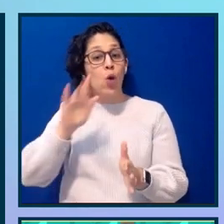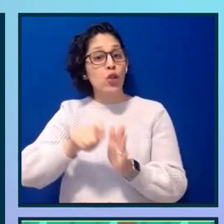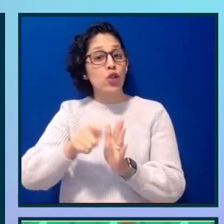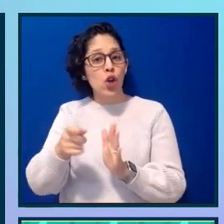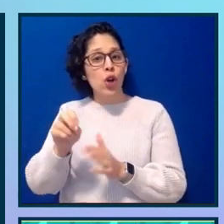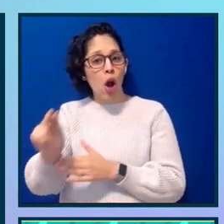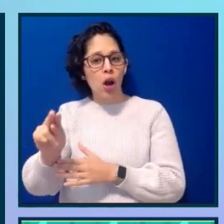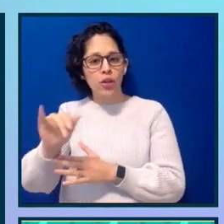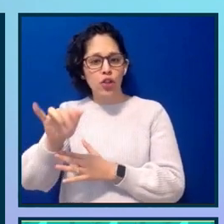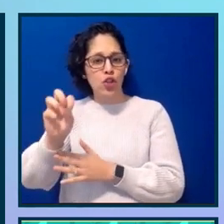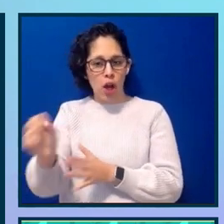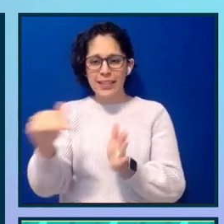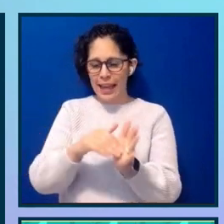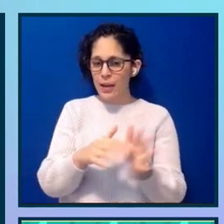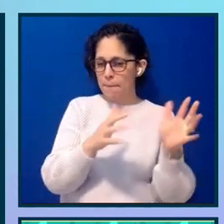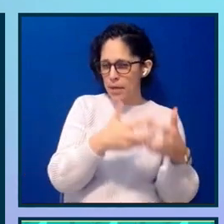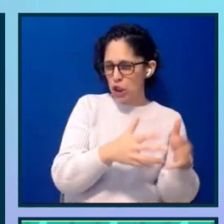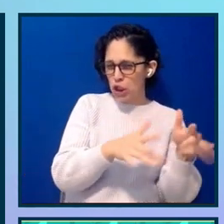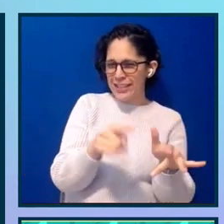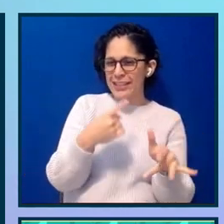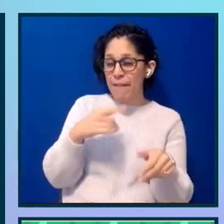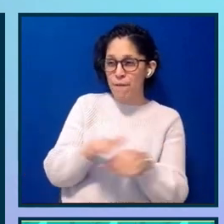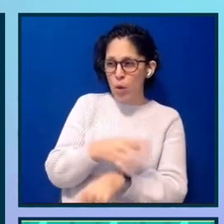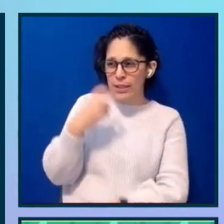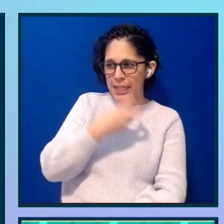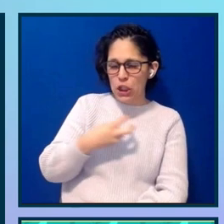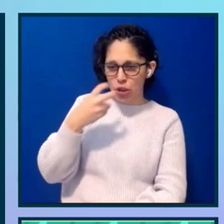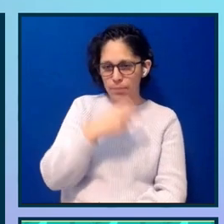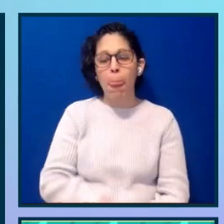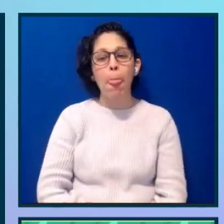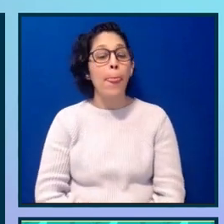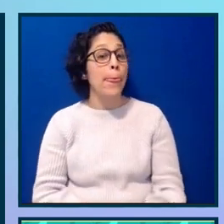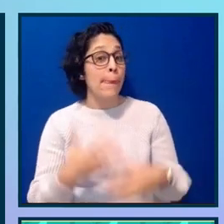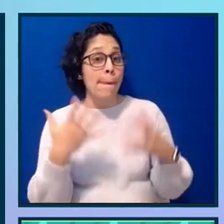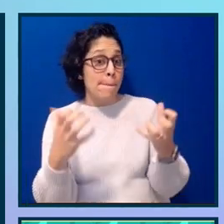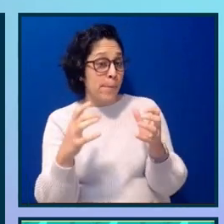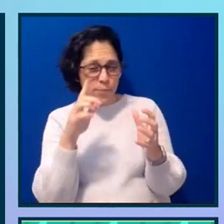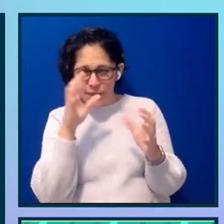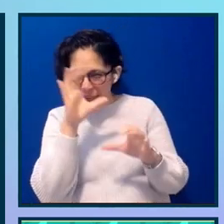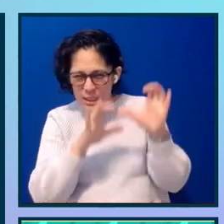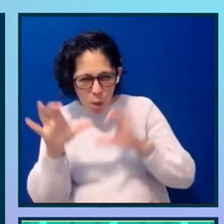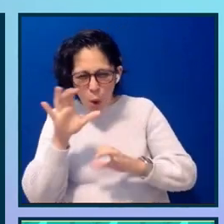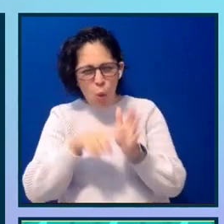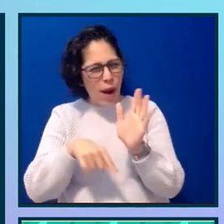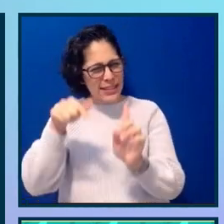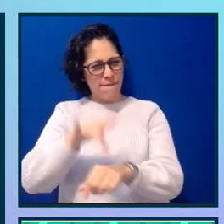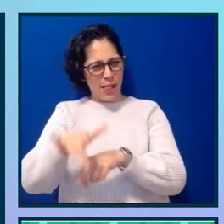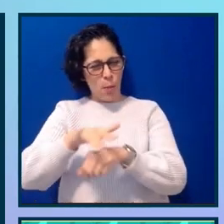speech. And we want to sort of explore what's on this page before we dig into